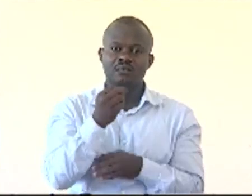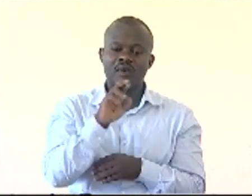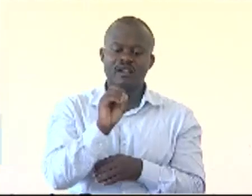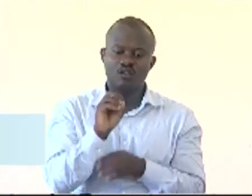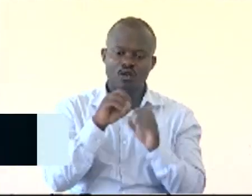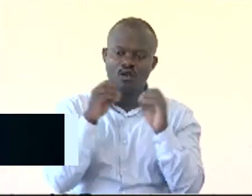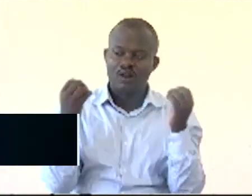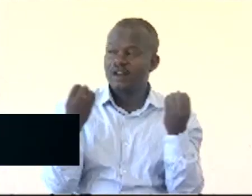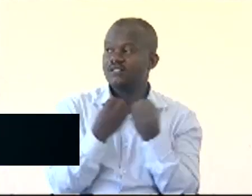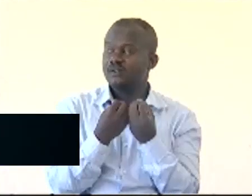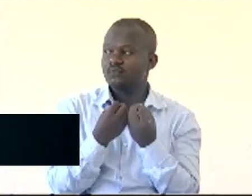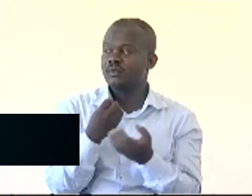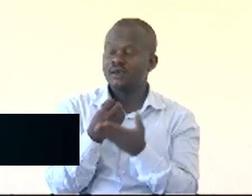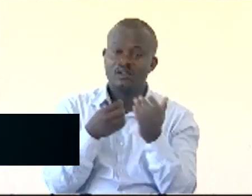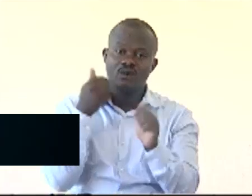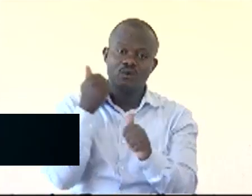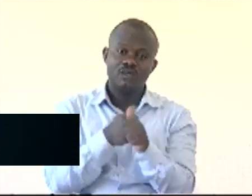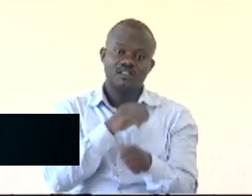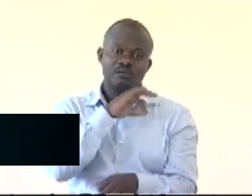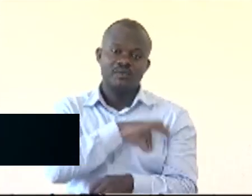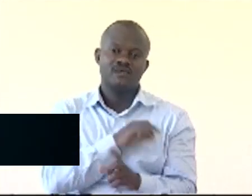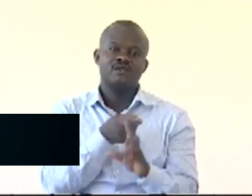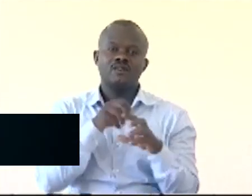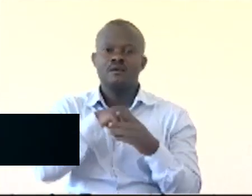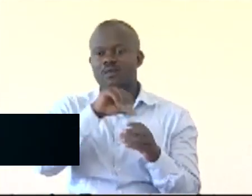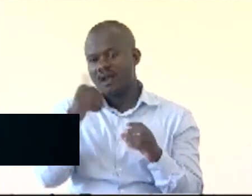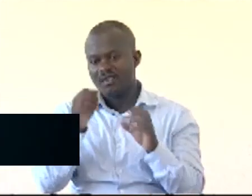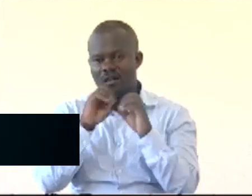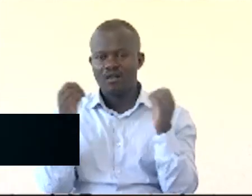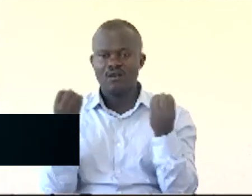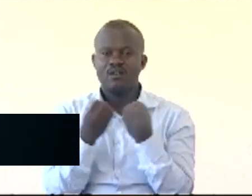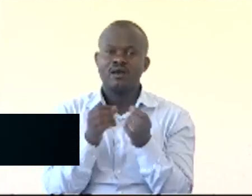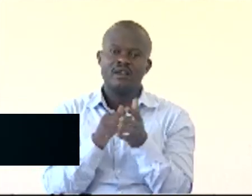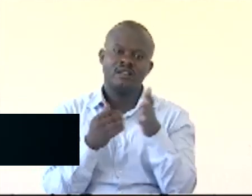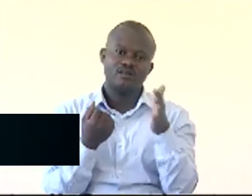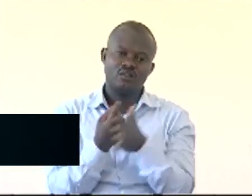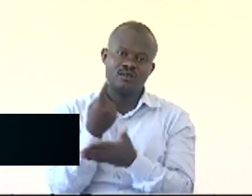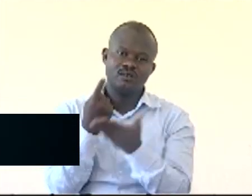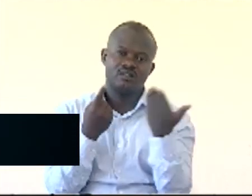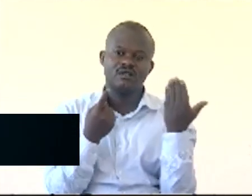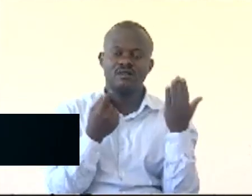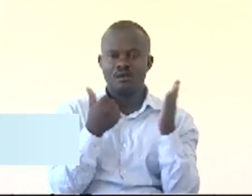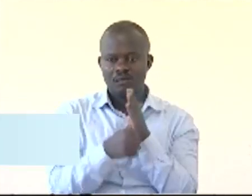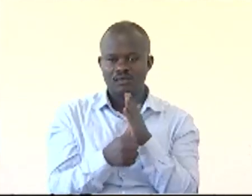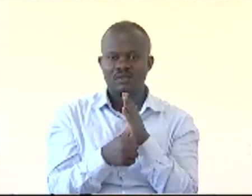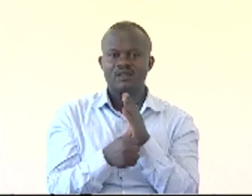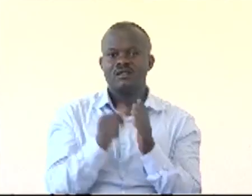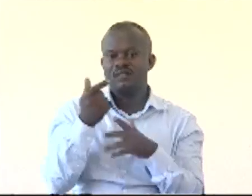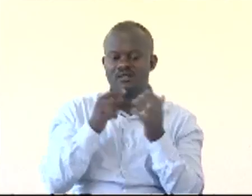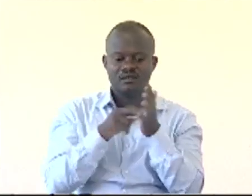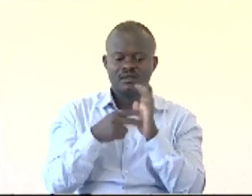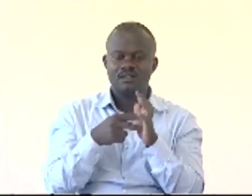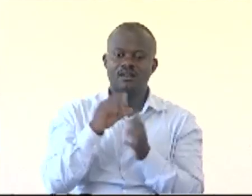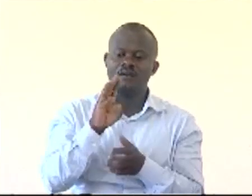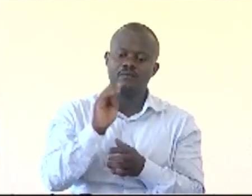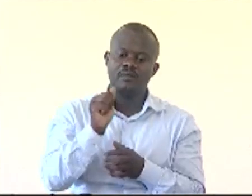microorganism which benefits from the other organism and causes harm. That means